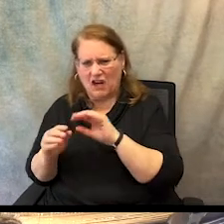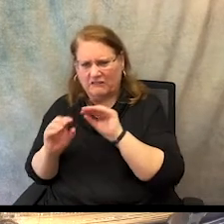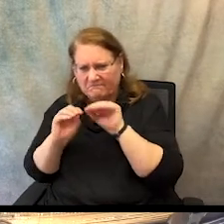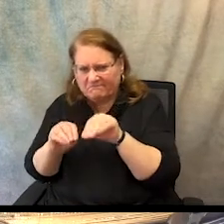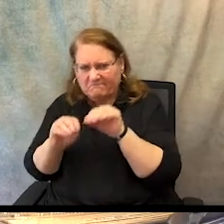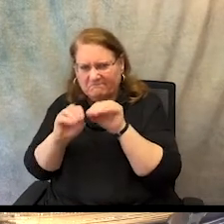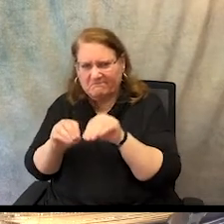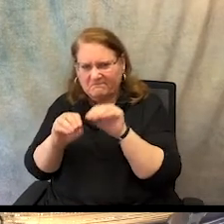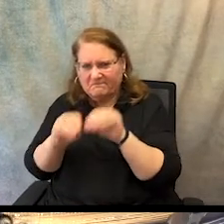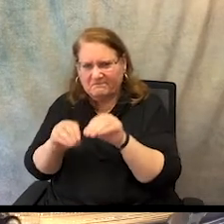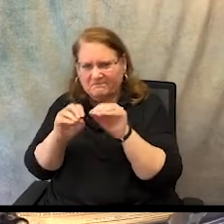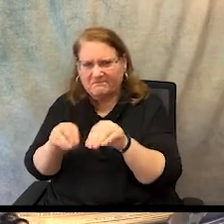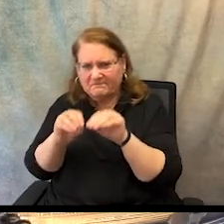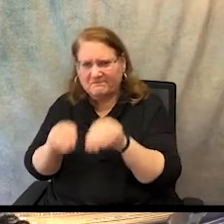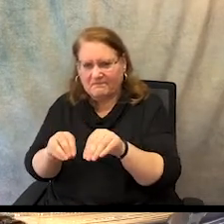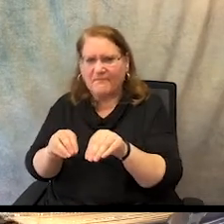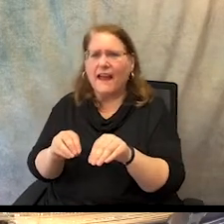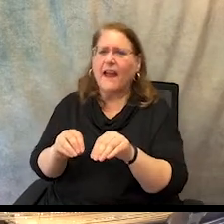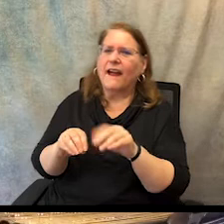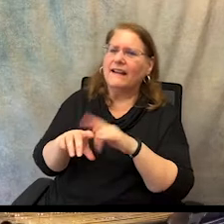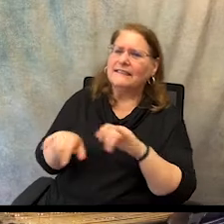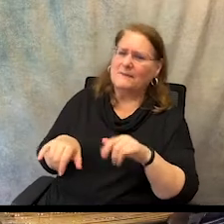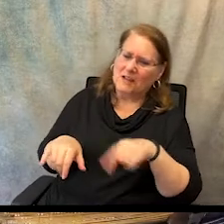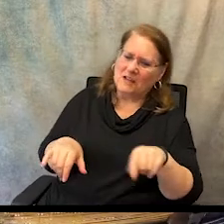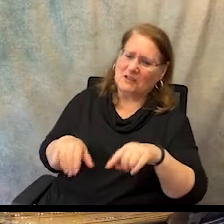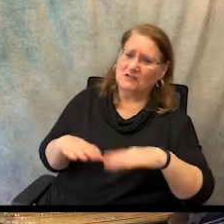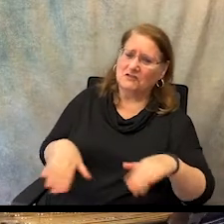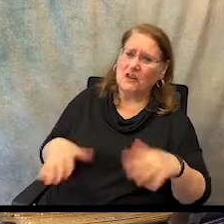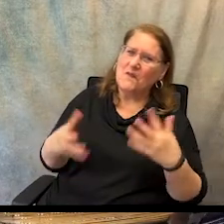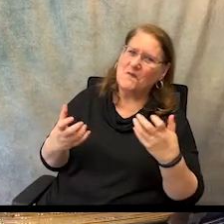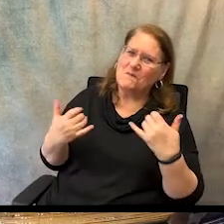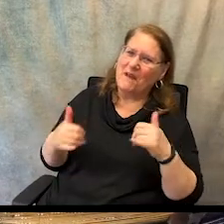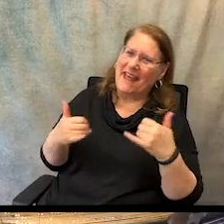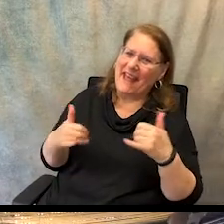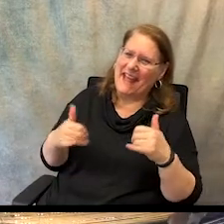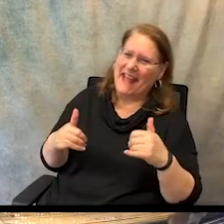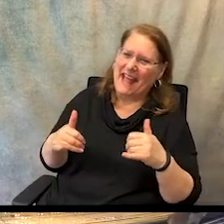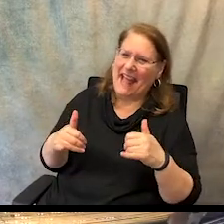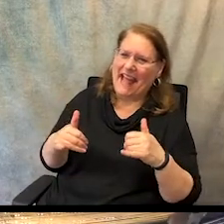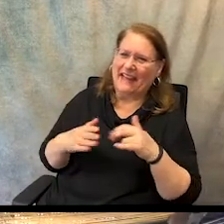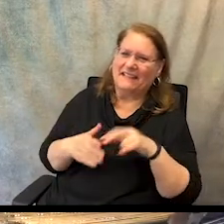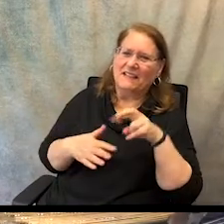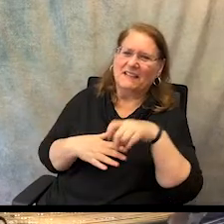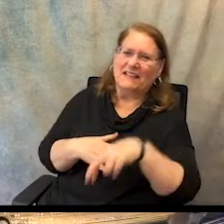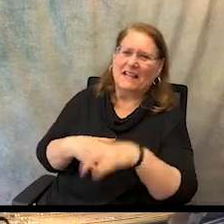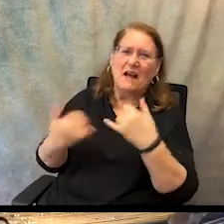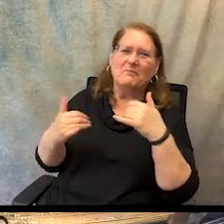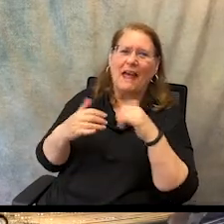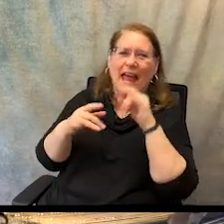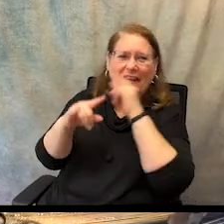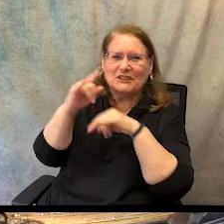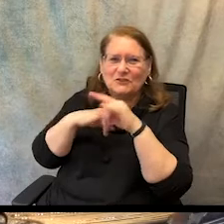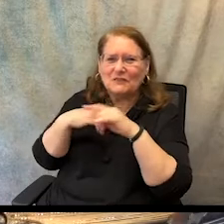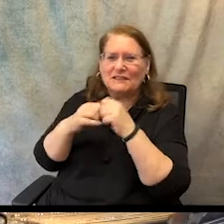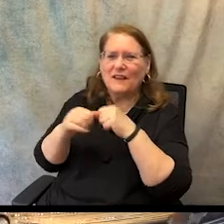are inculcated and meanwhile people want to play, the children want to play and sleep and pull pranks